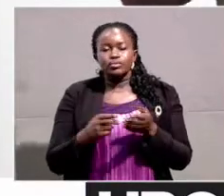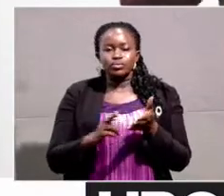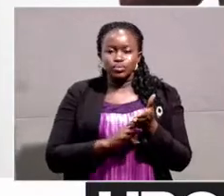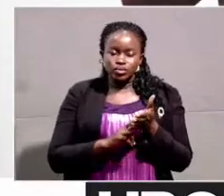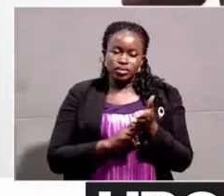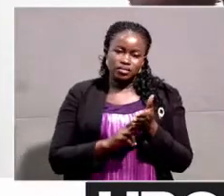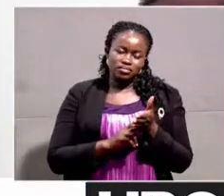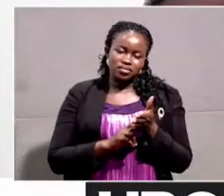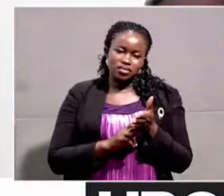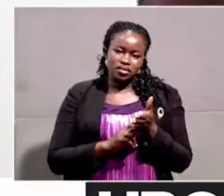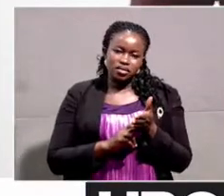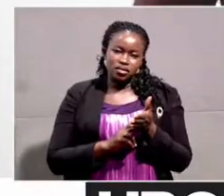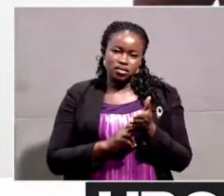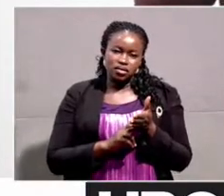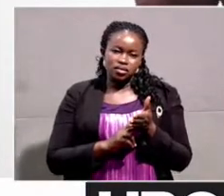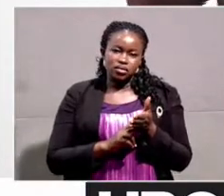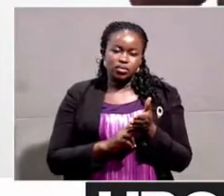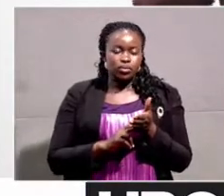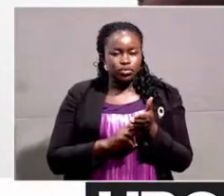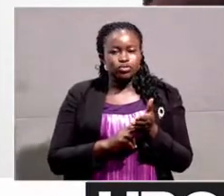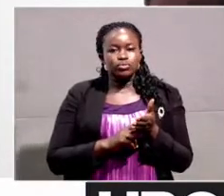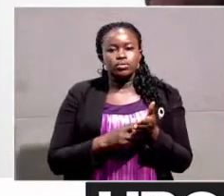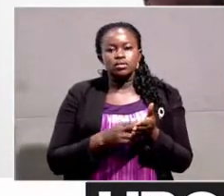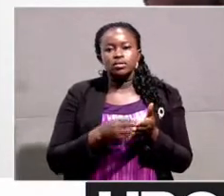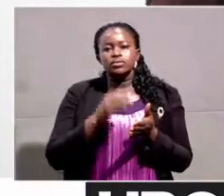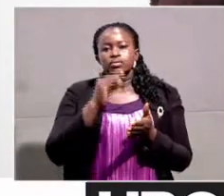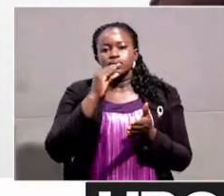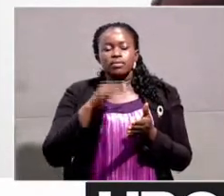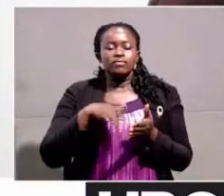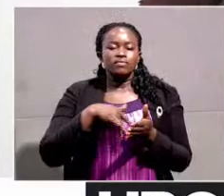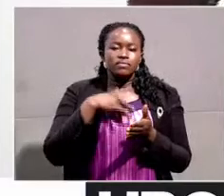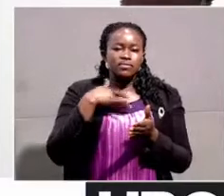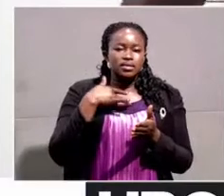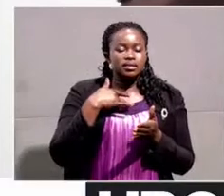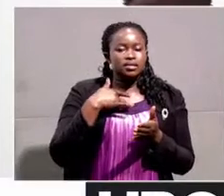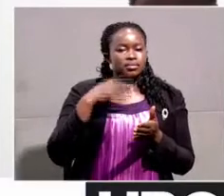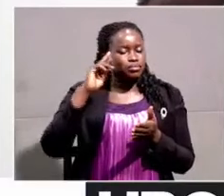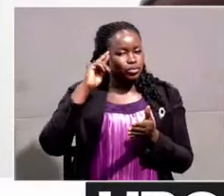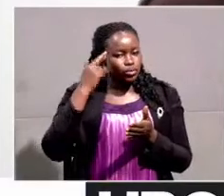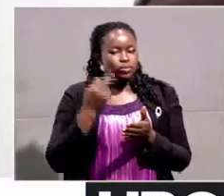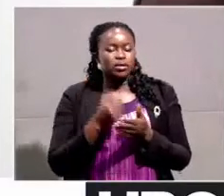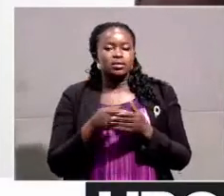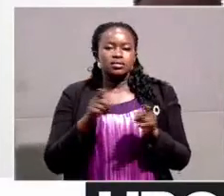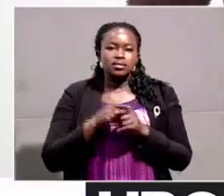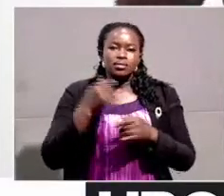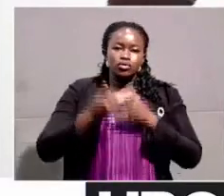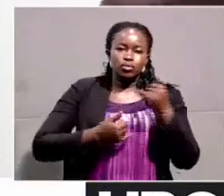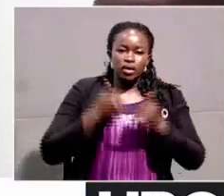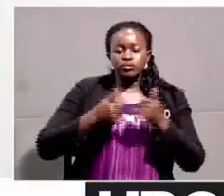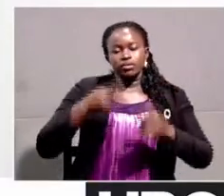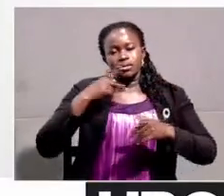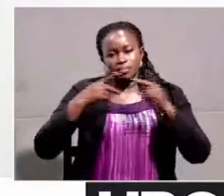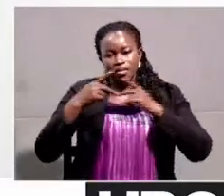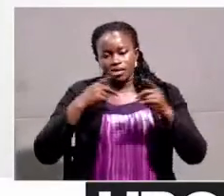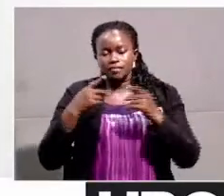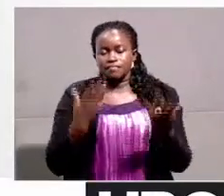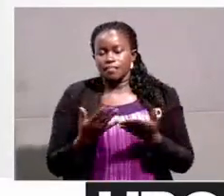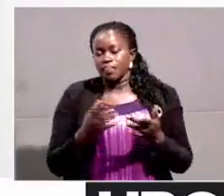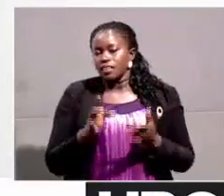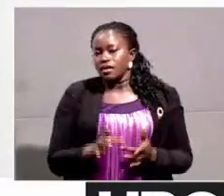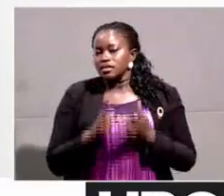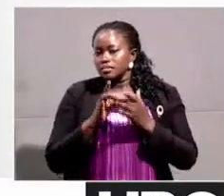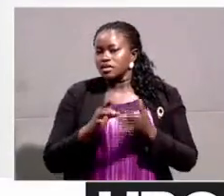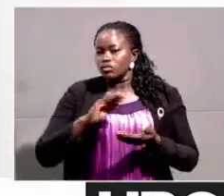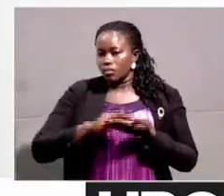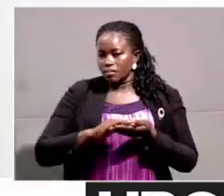use. You consume it and you go high, and enables you to enjoy the party to maximum. The special package of